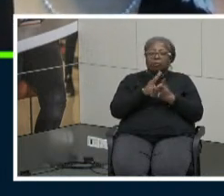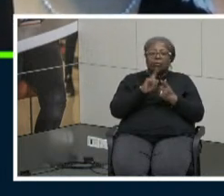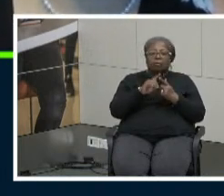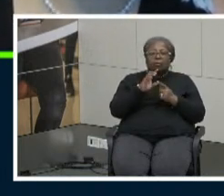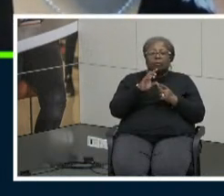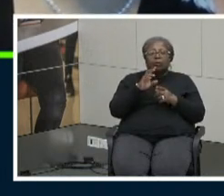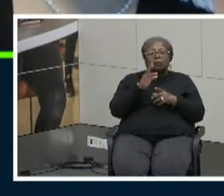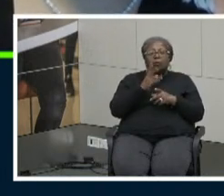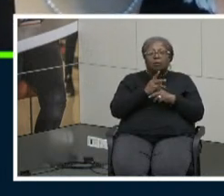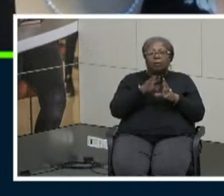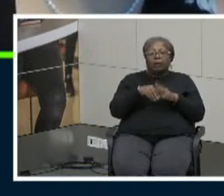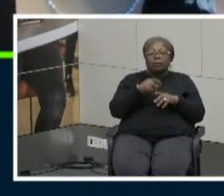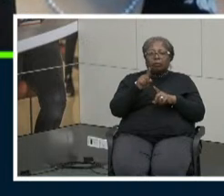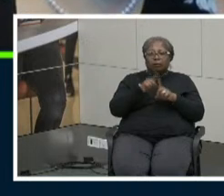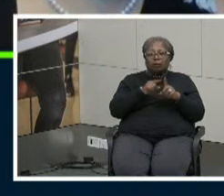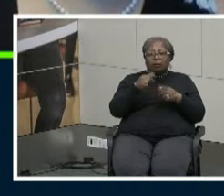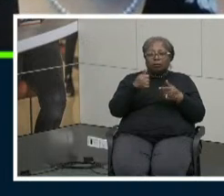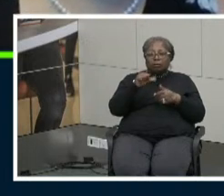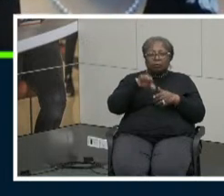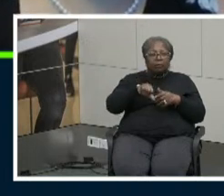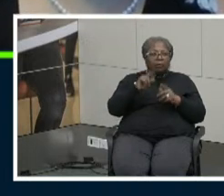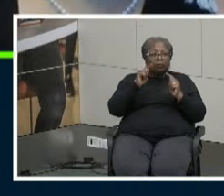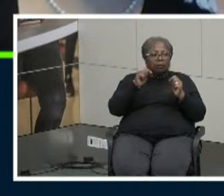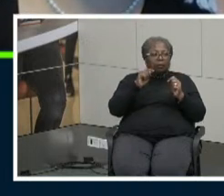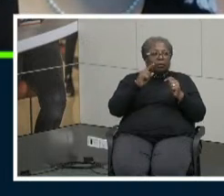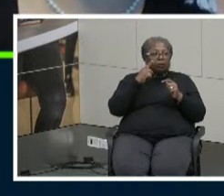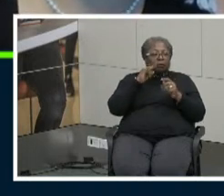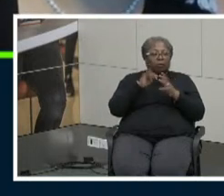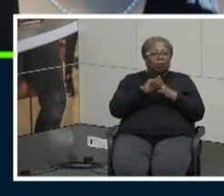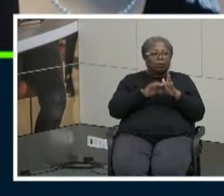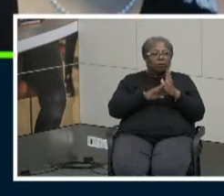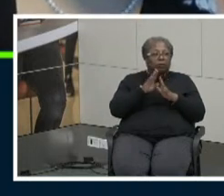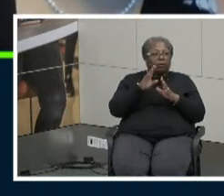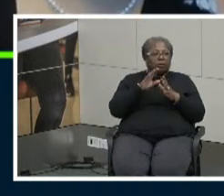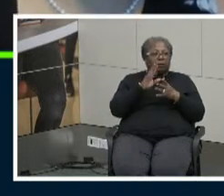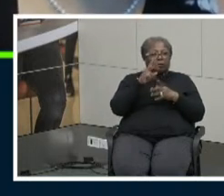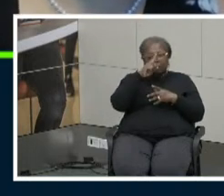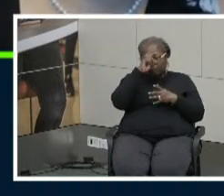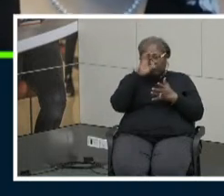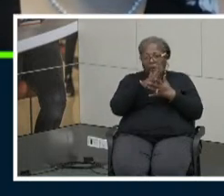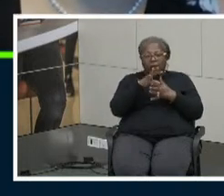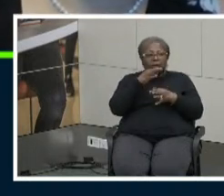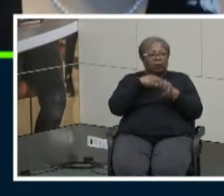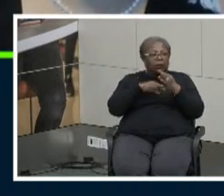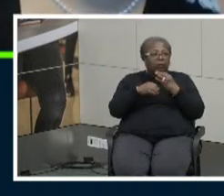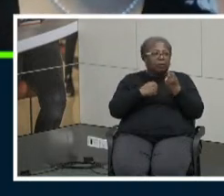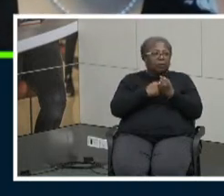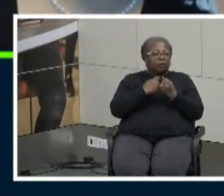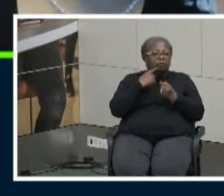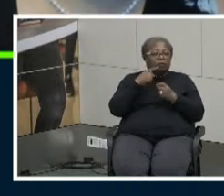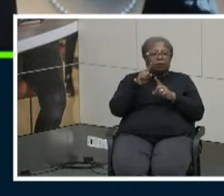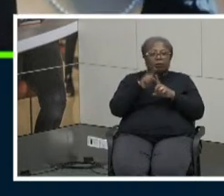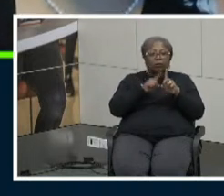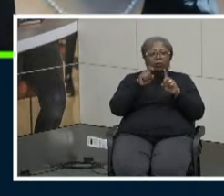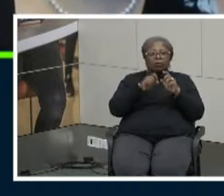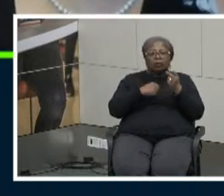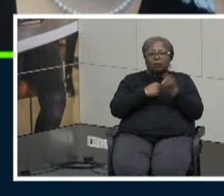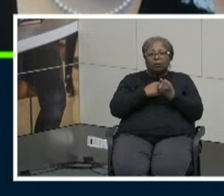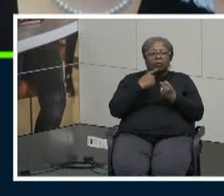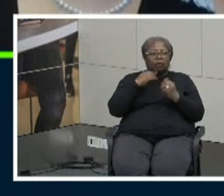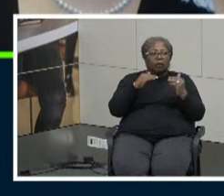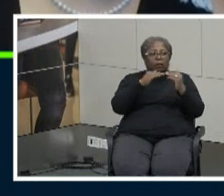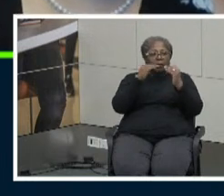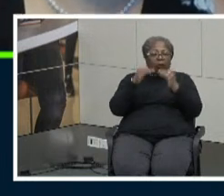their child out of star and decline tutorials like accelerated learning in summer school instead of standing up for Star we should stand up for